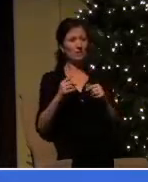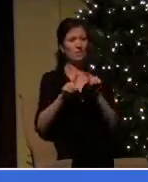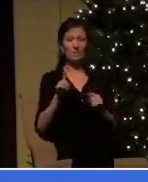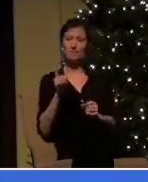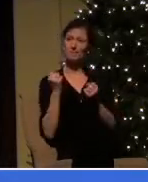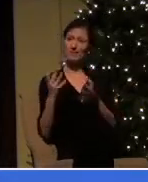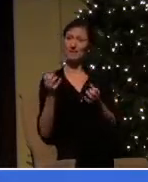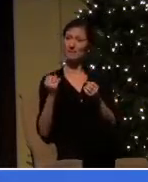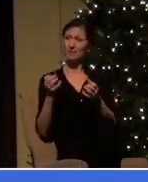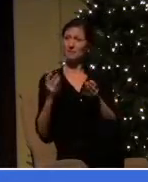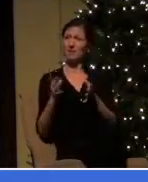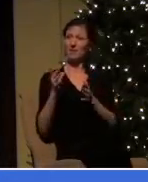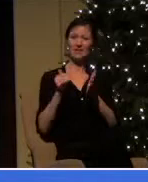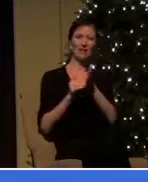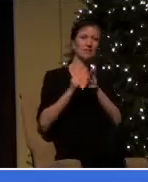had to go